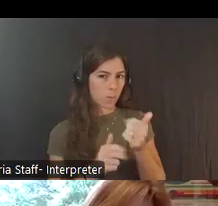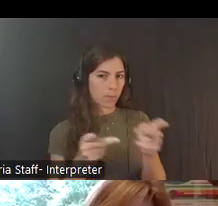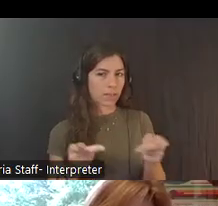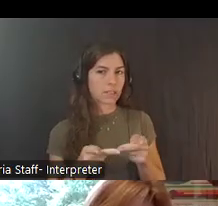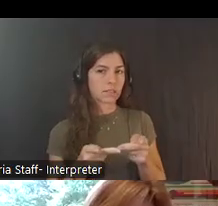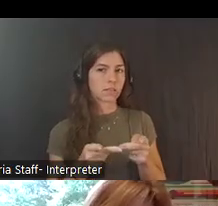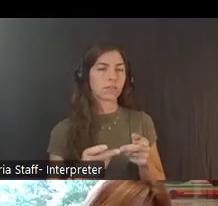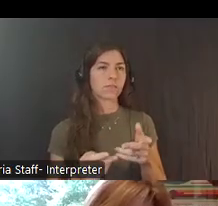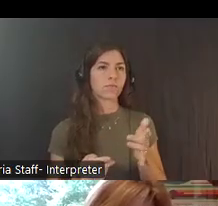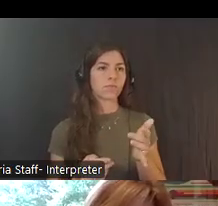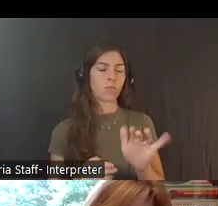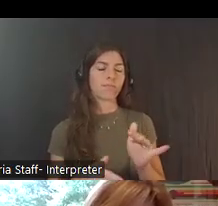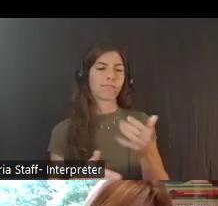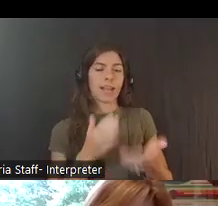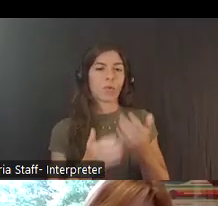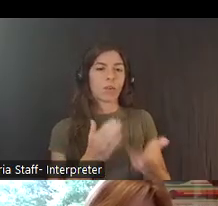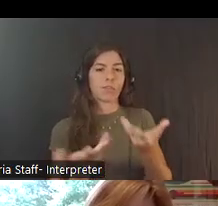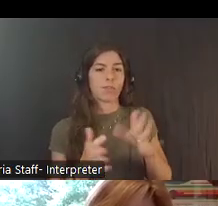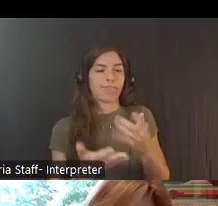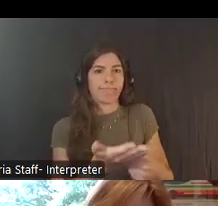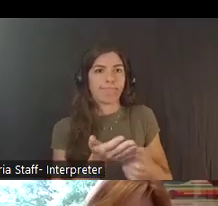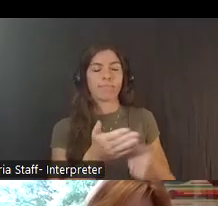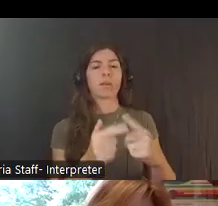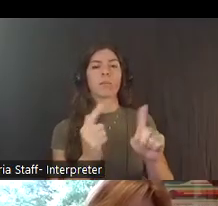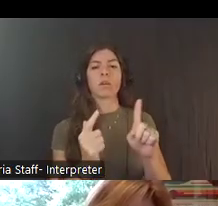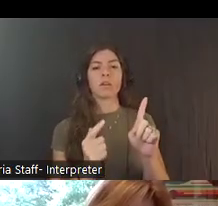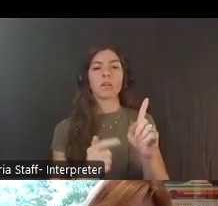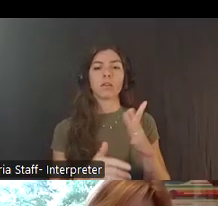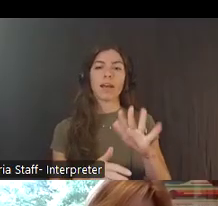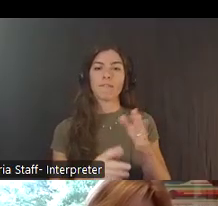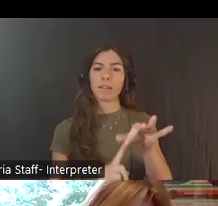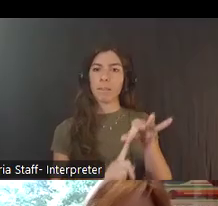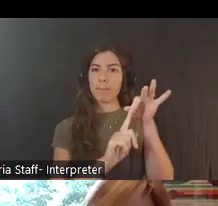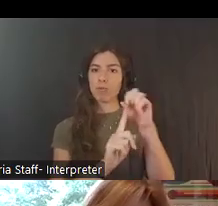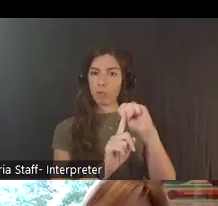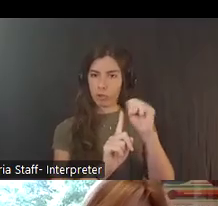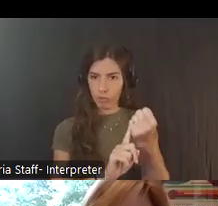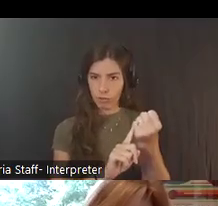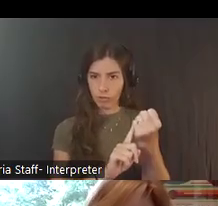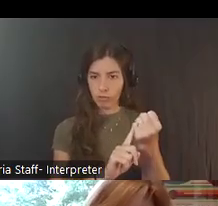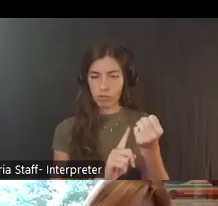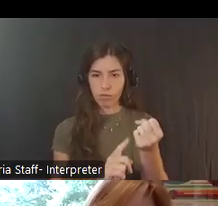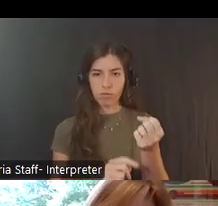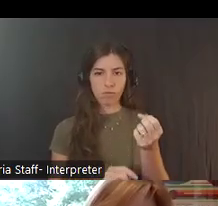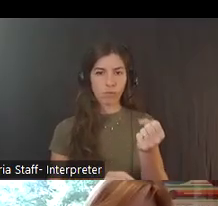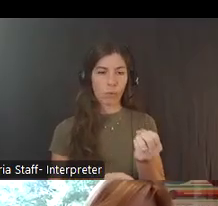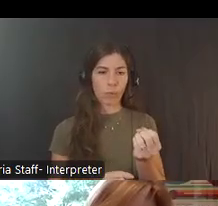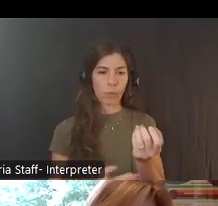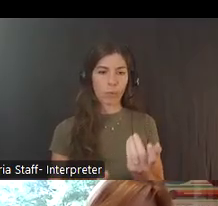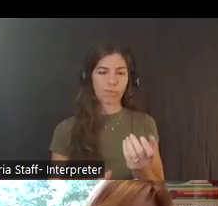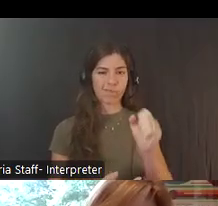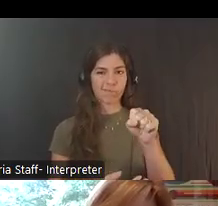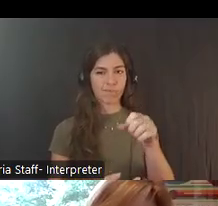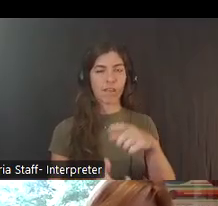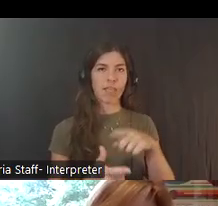was a sort of, anyways, I don't want to go into all of it now, but it was a kind of special situation. So, yeah.